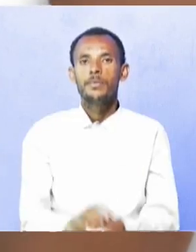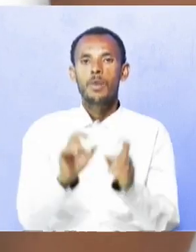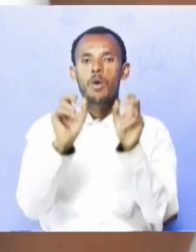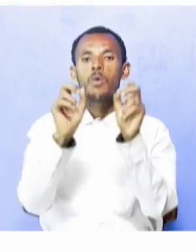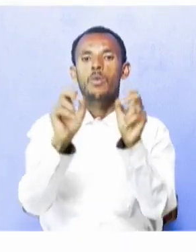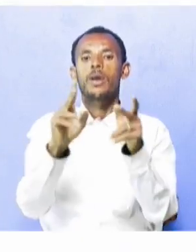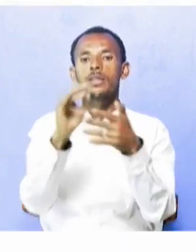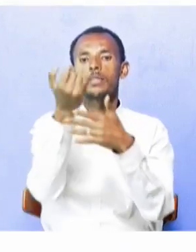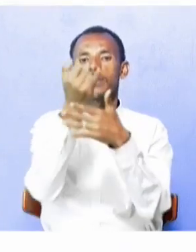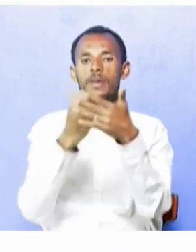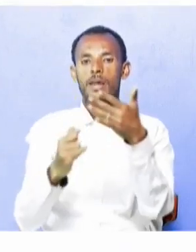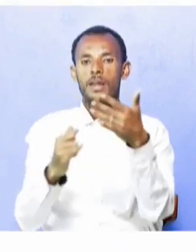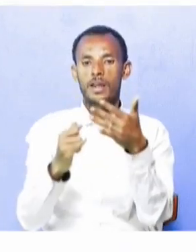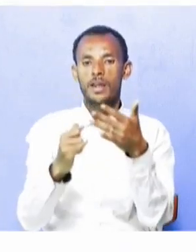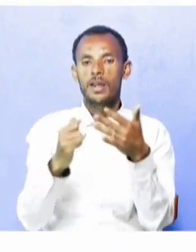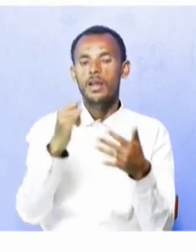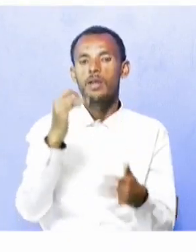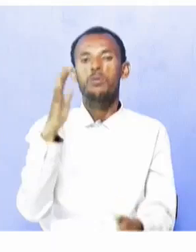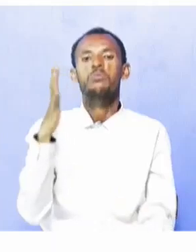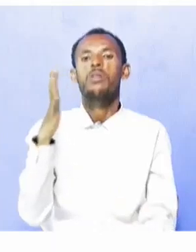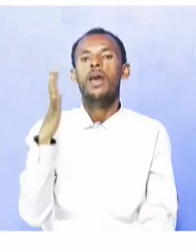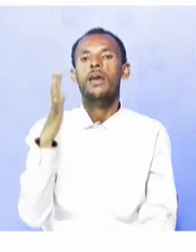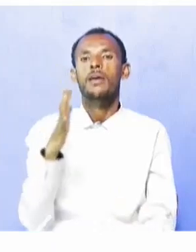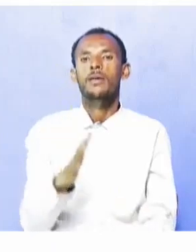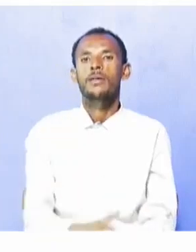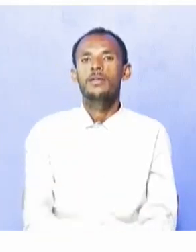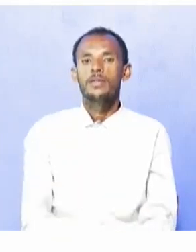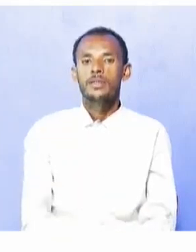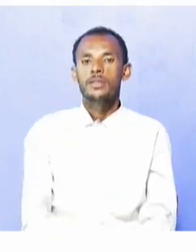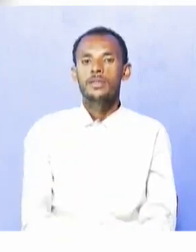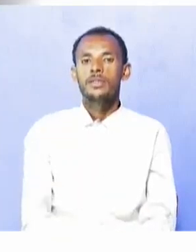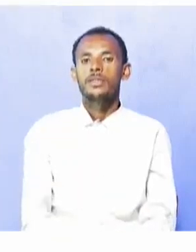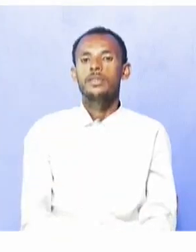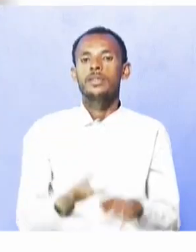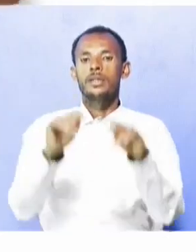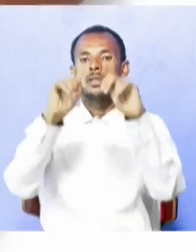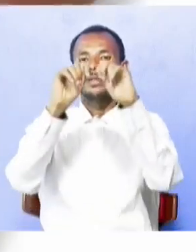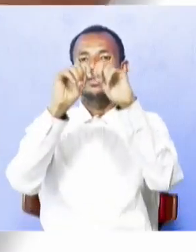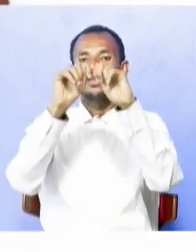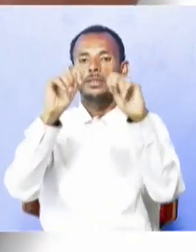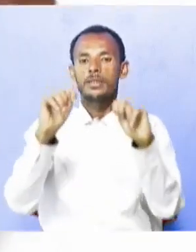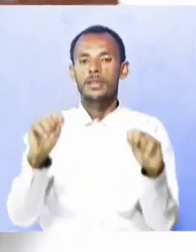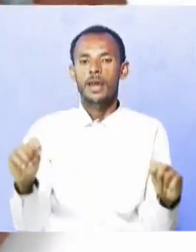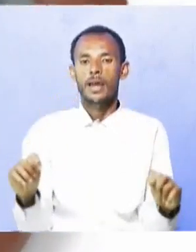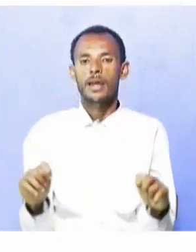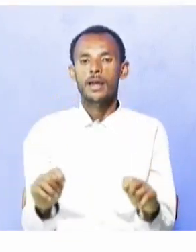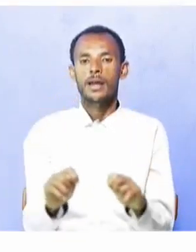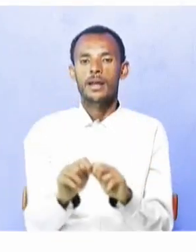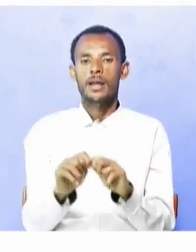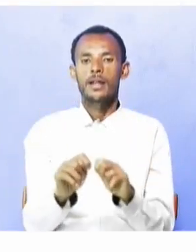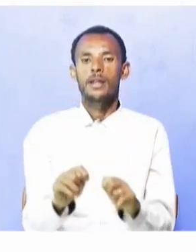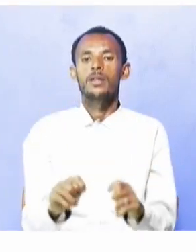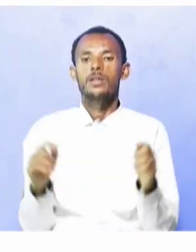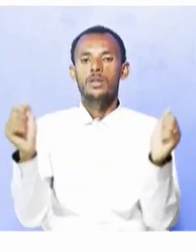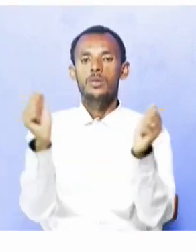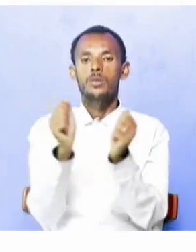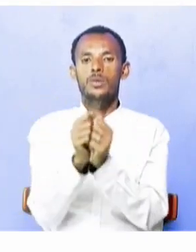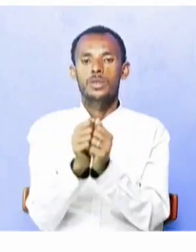Okay, the figure looks like there is a triangle. There is a triangle